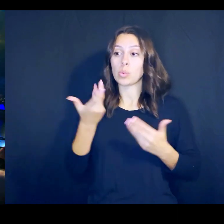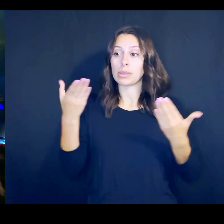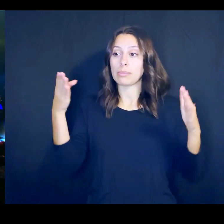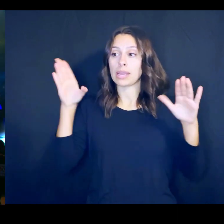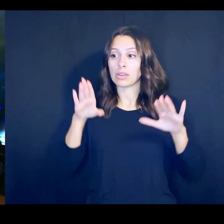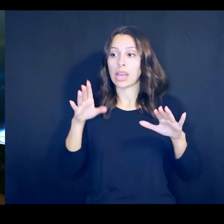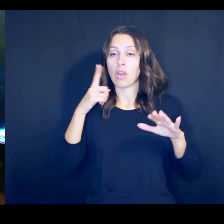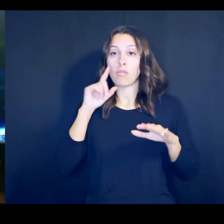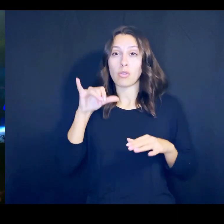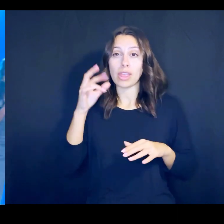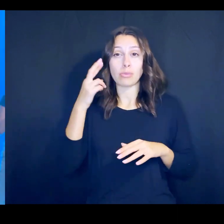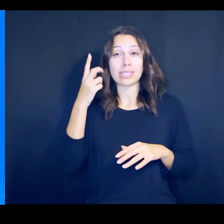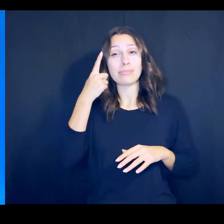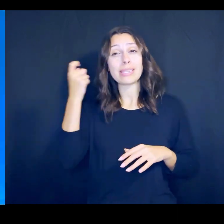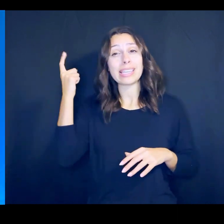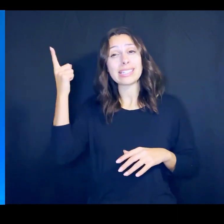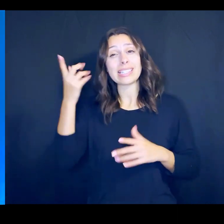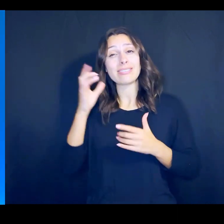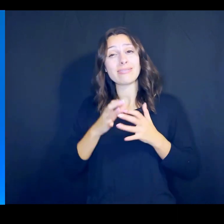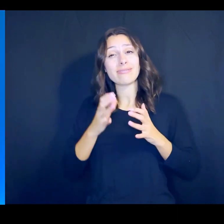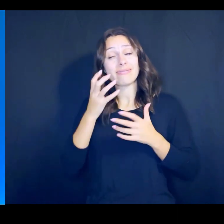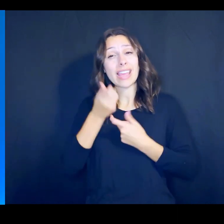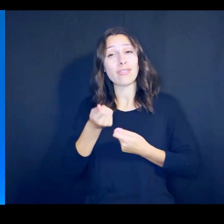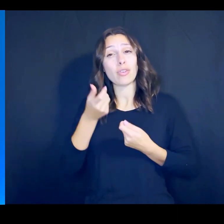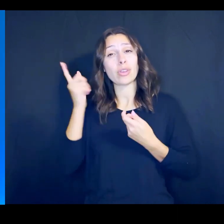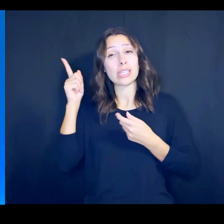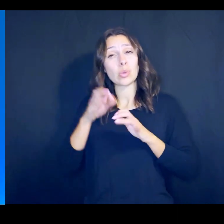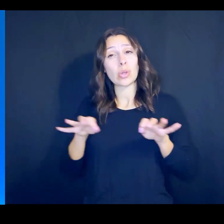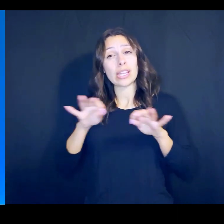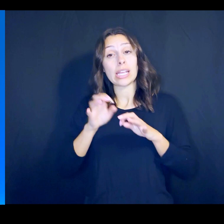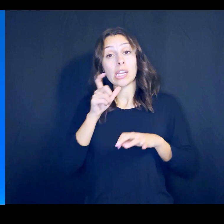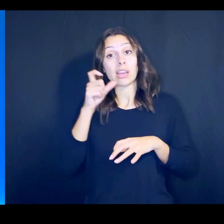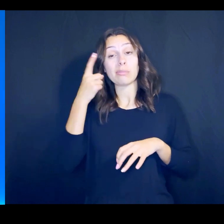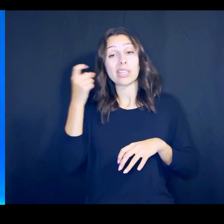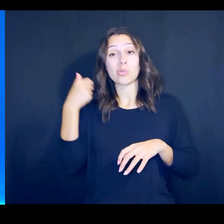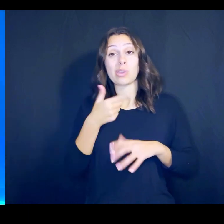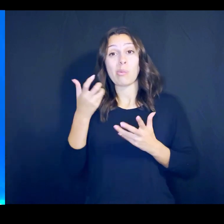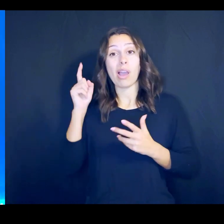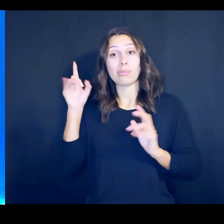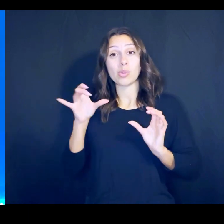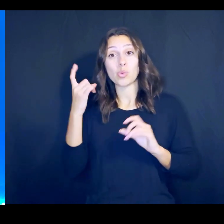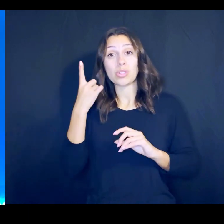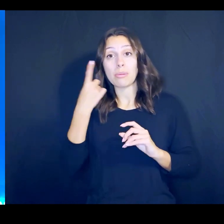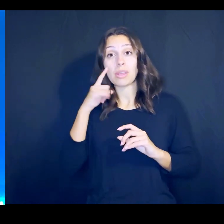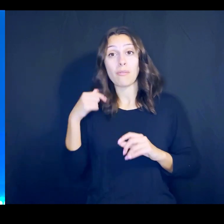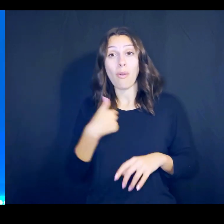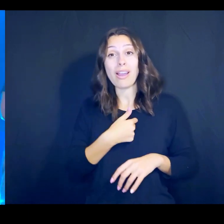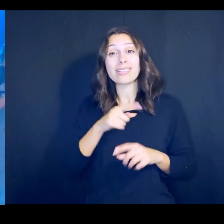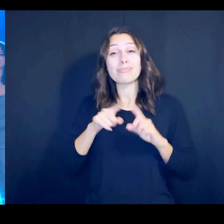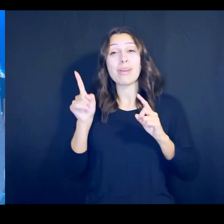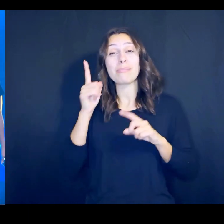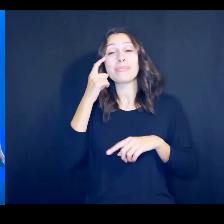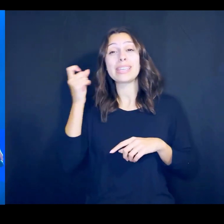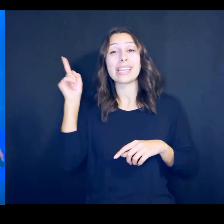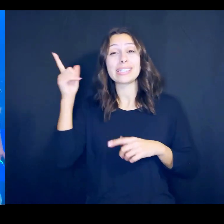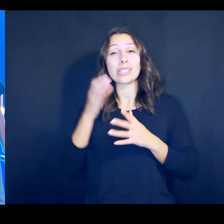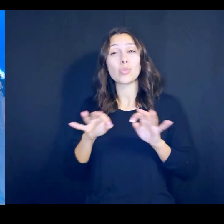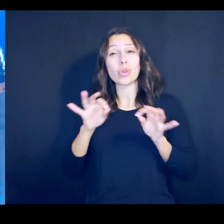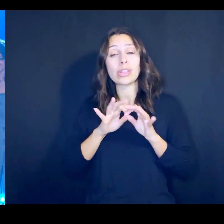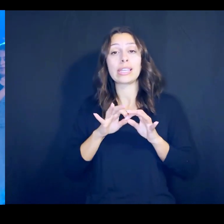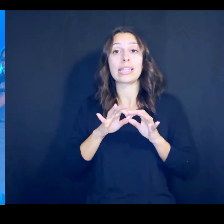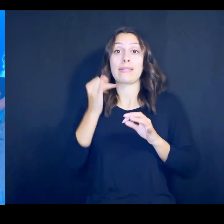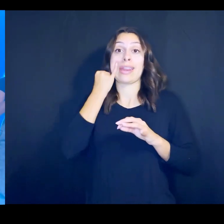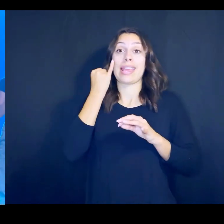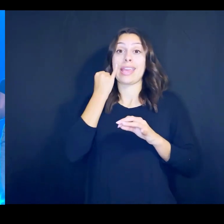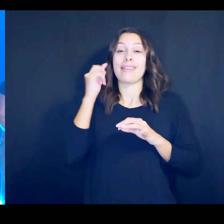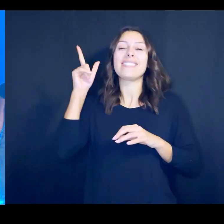that reason. Because he's faithful. He's worthy. Not because we want him to do something for us, but because he's worthy even